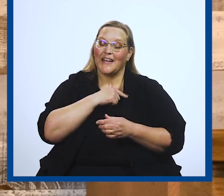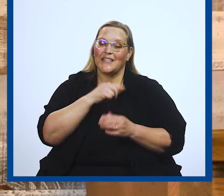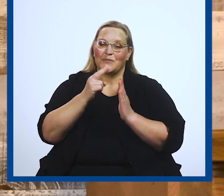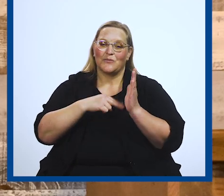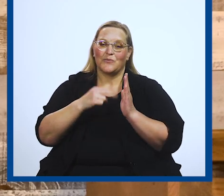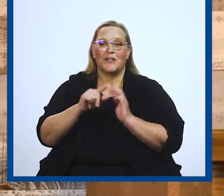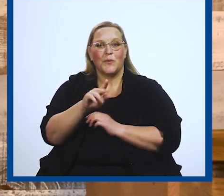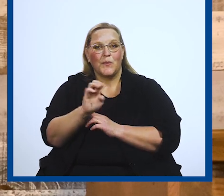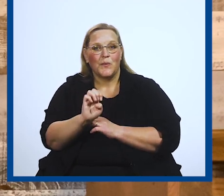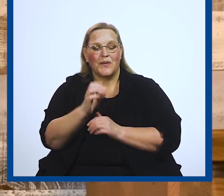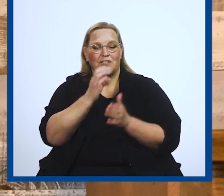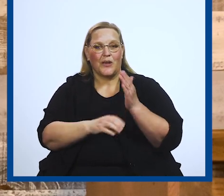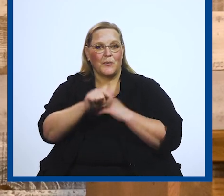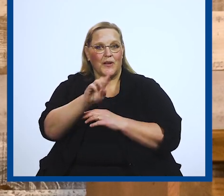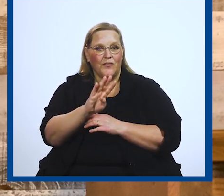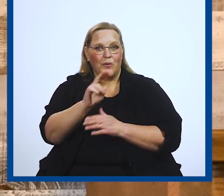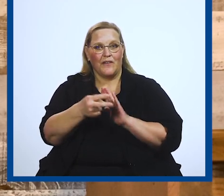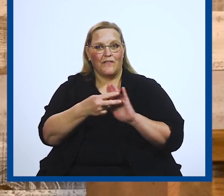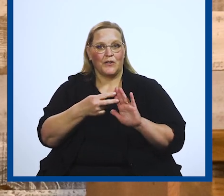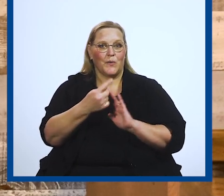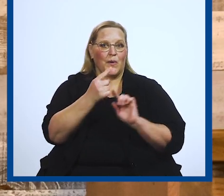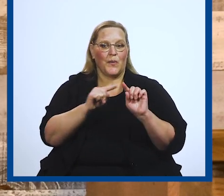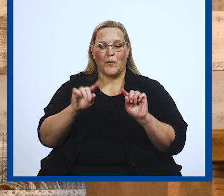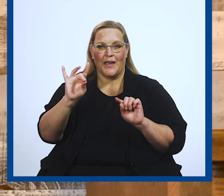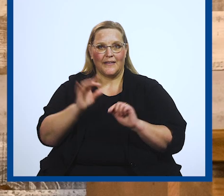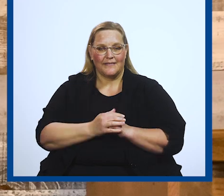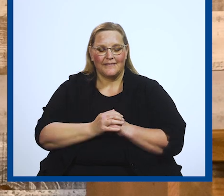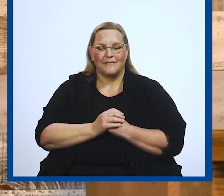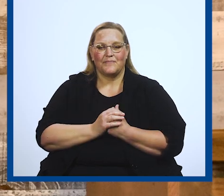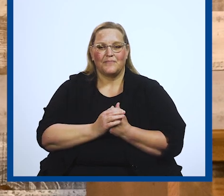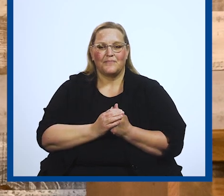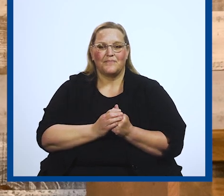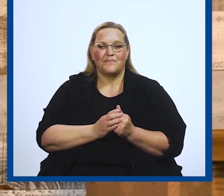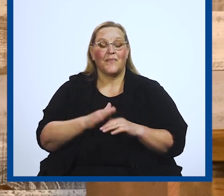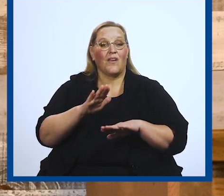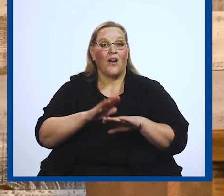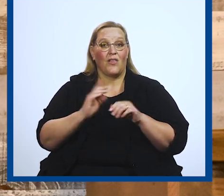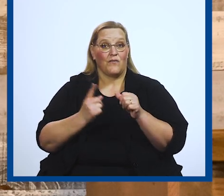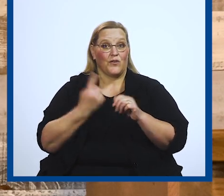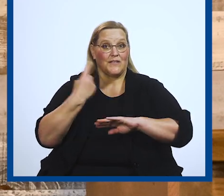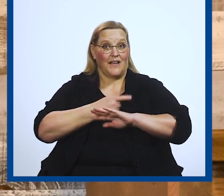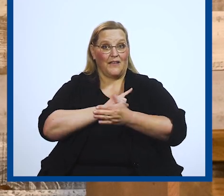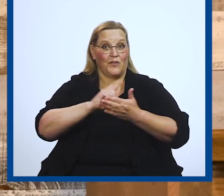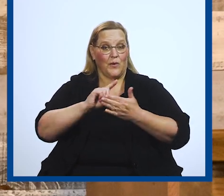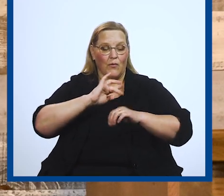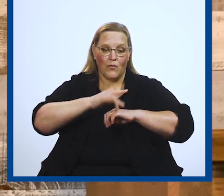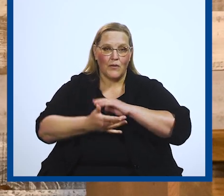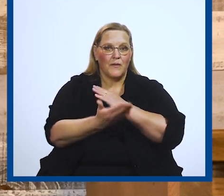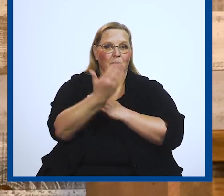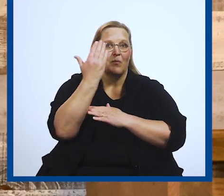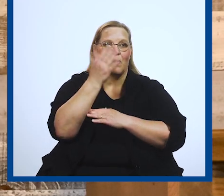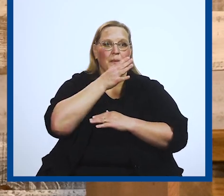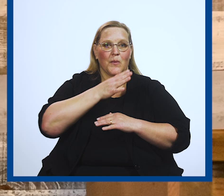of Luke, chapter 24, verses 1 through 8. On the first day of the week, very early in the morning,